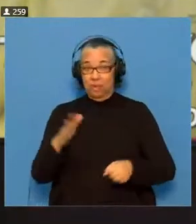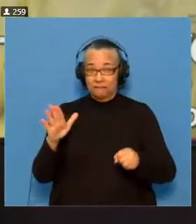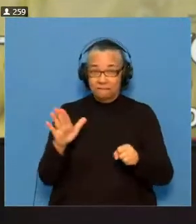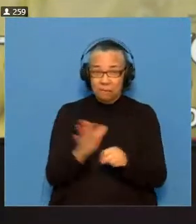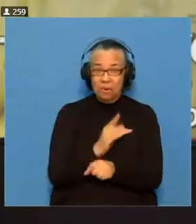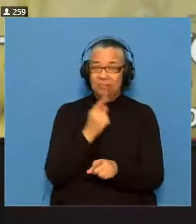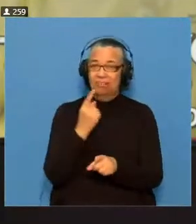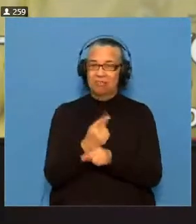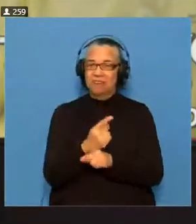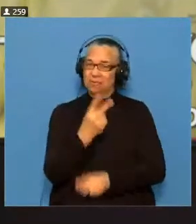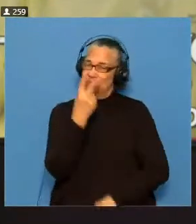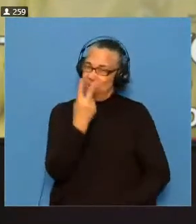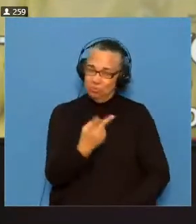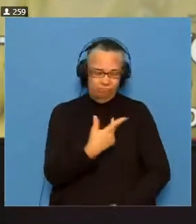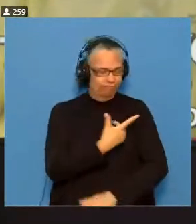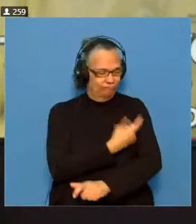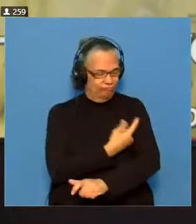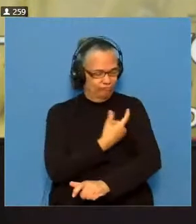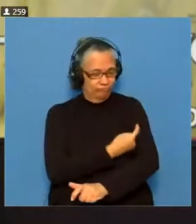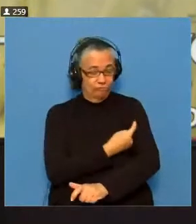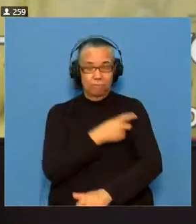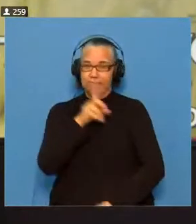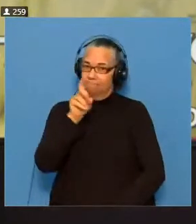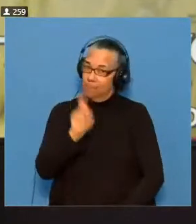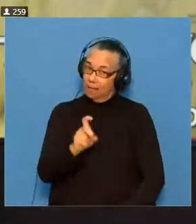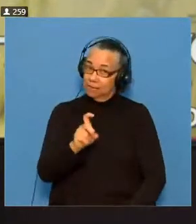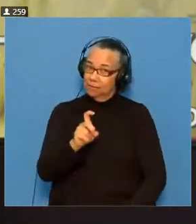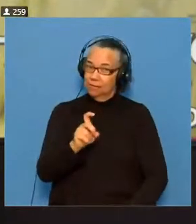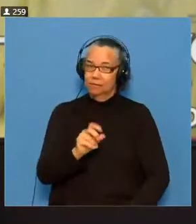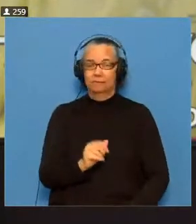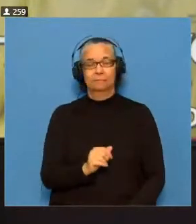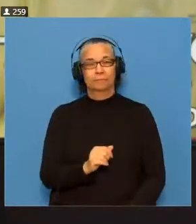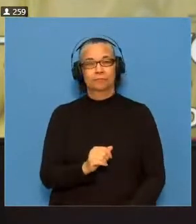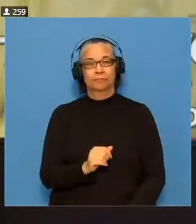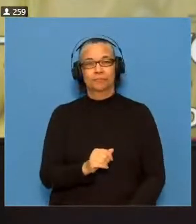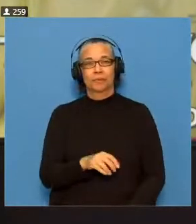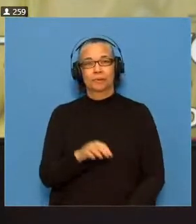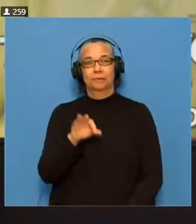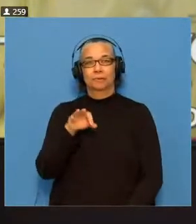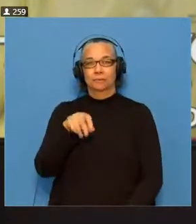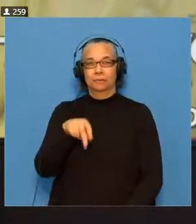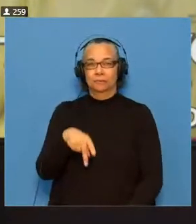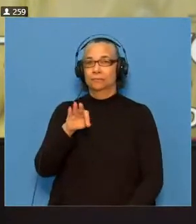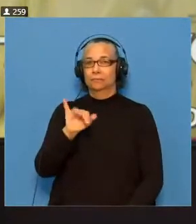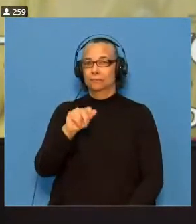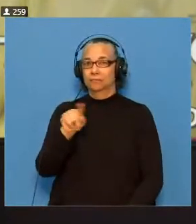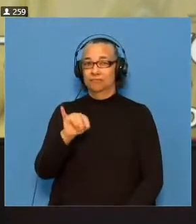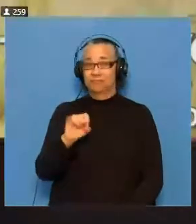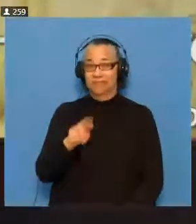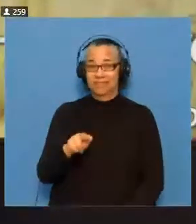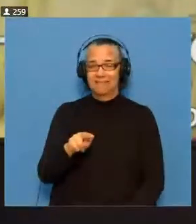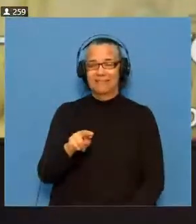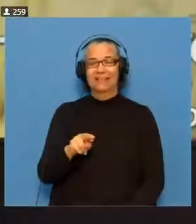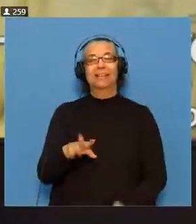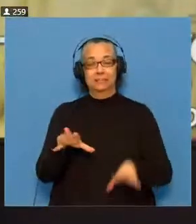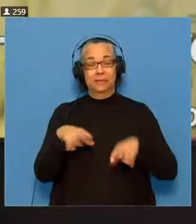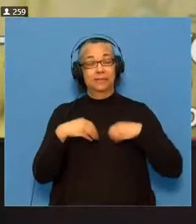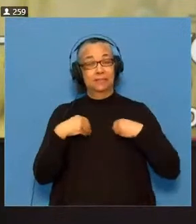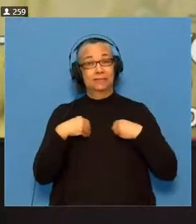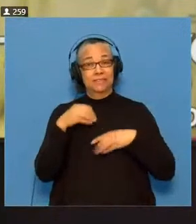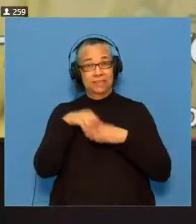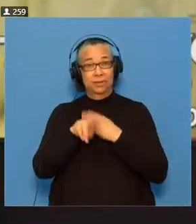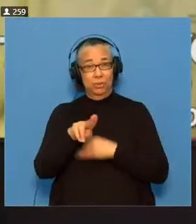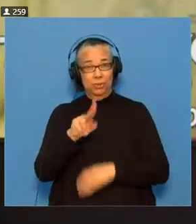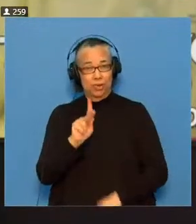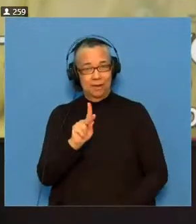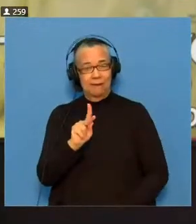required. The vaccine developed by Pfizer-BioNTech has been approved for use in the United Kingdom after meeting